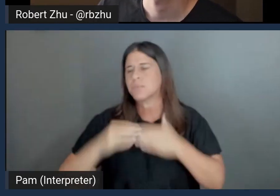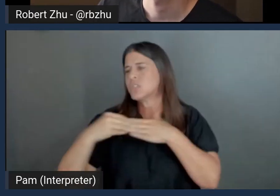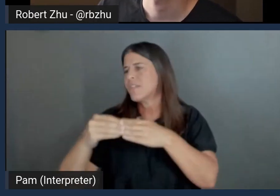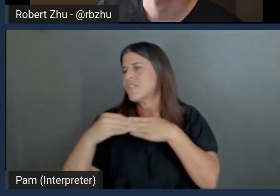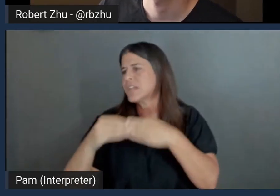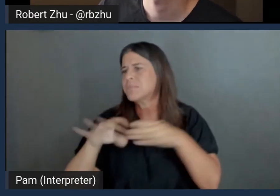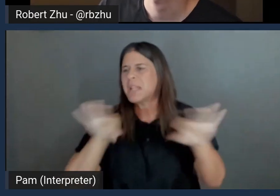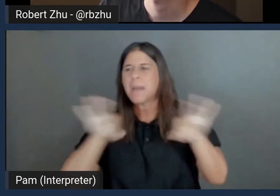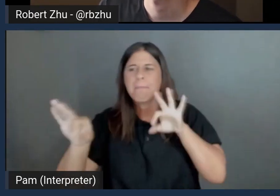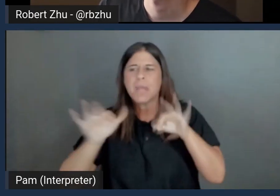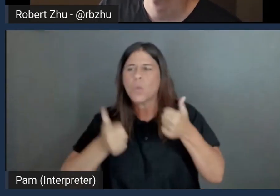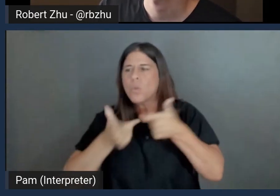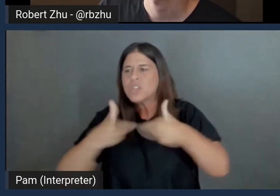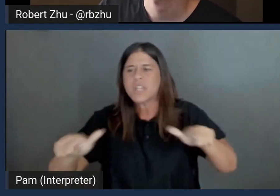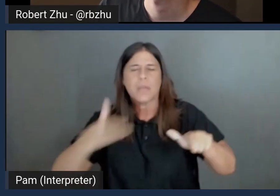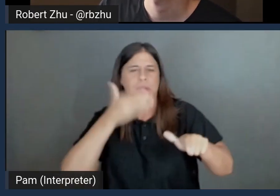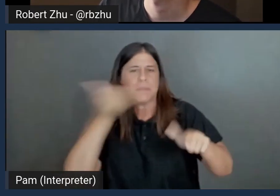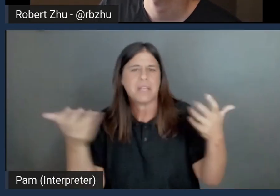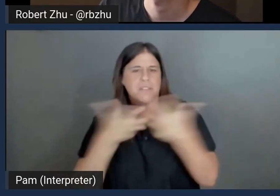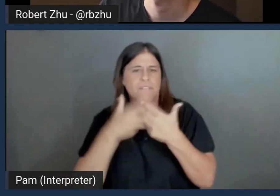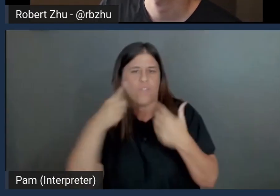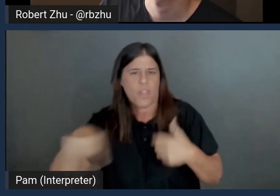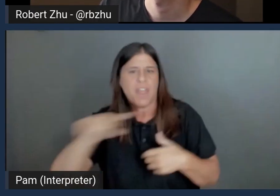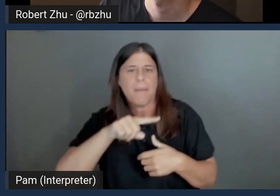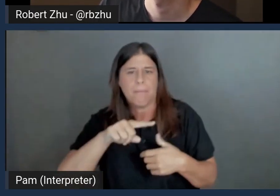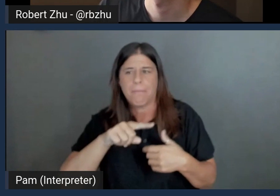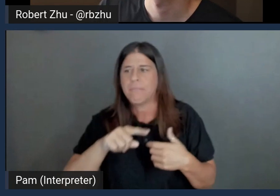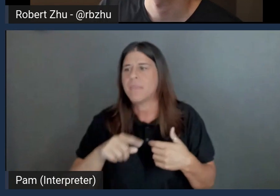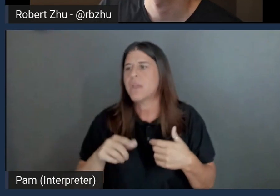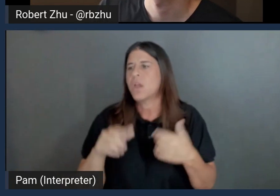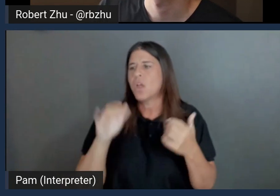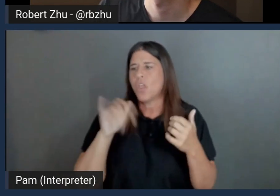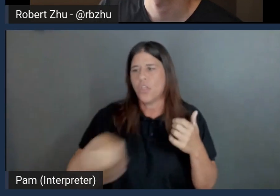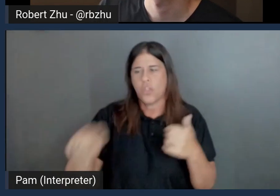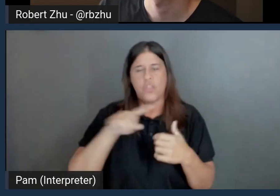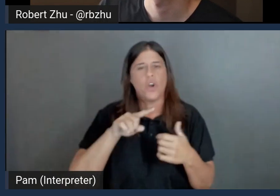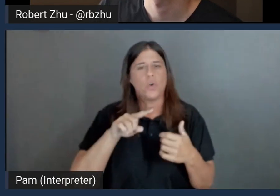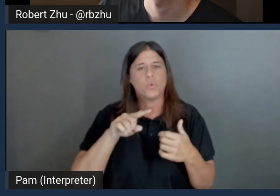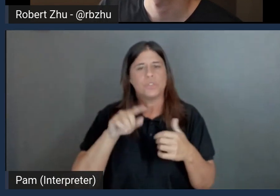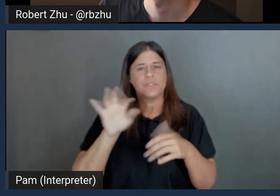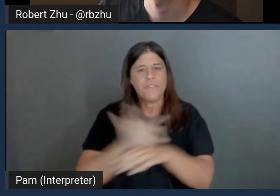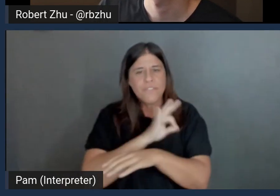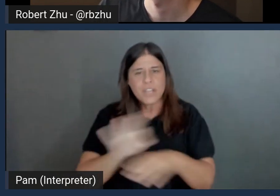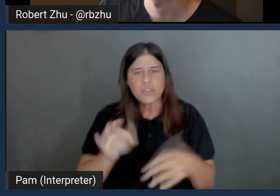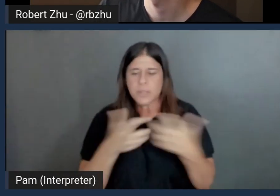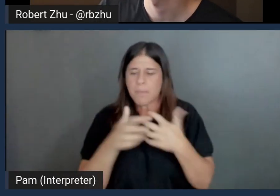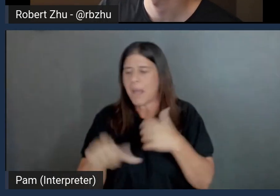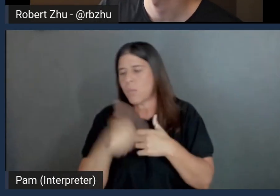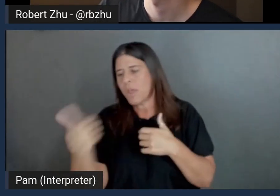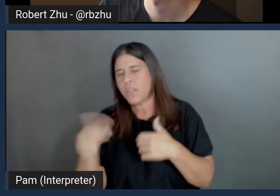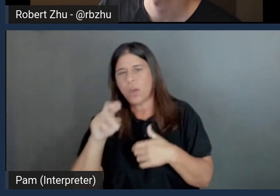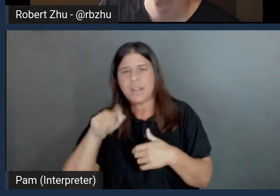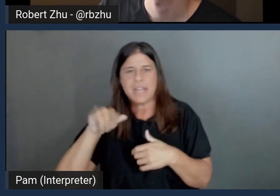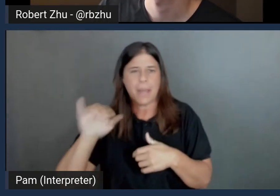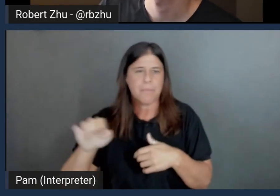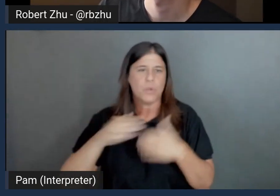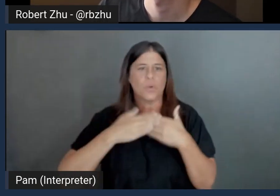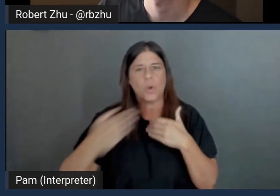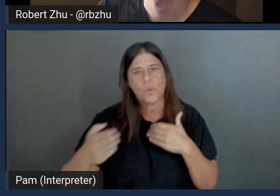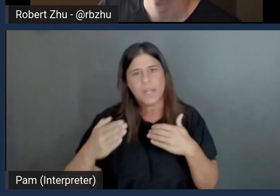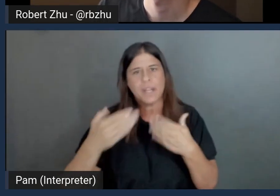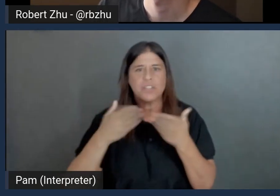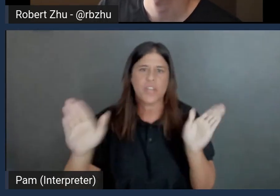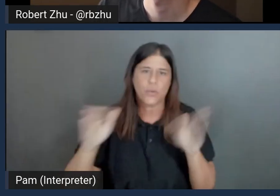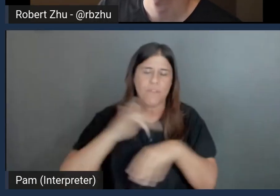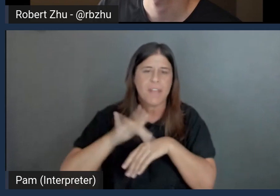the language that's best for their application. With these features combined with some of the other announcements yesterday of Neptune ML going into general availability